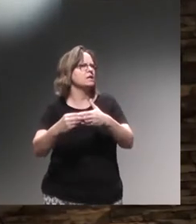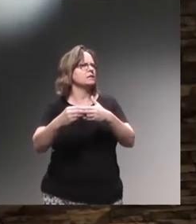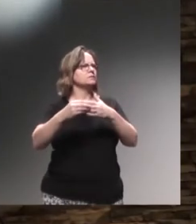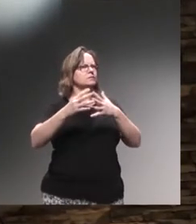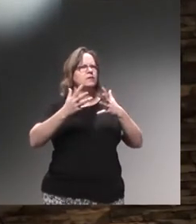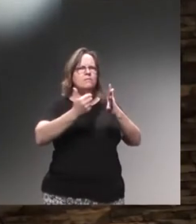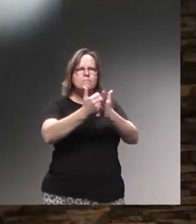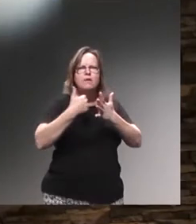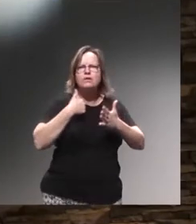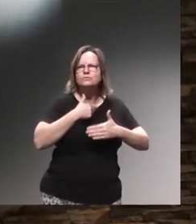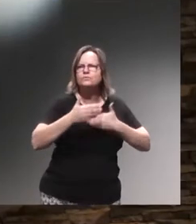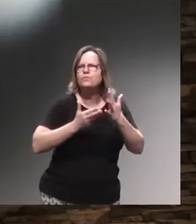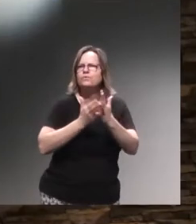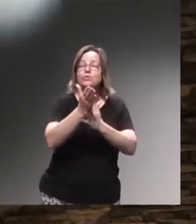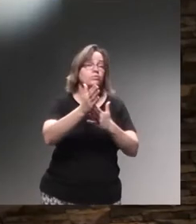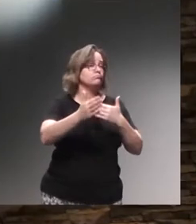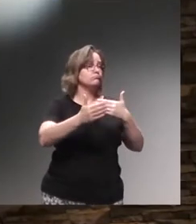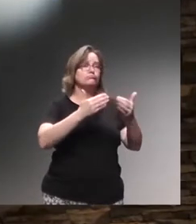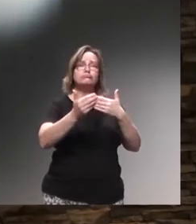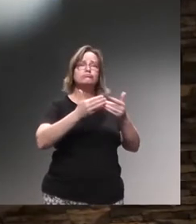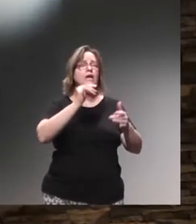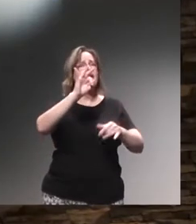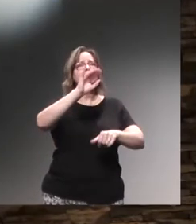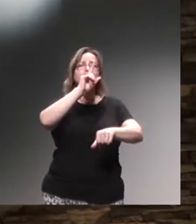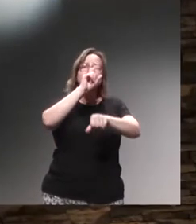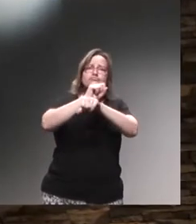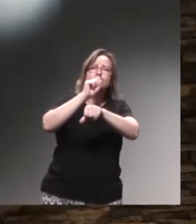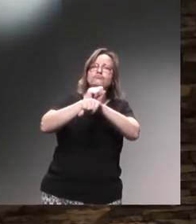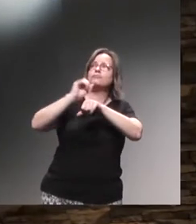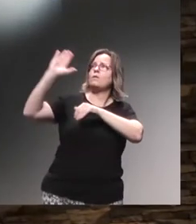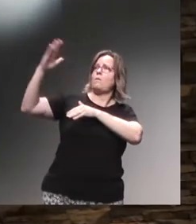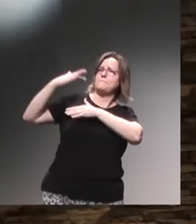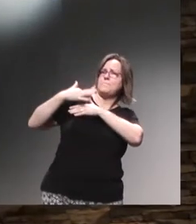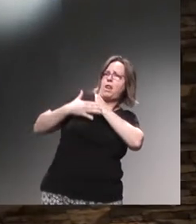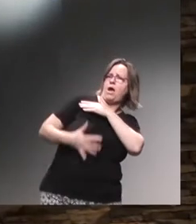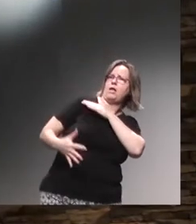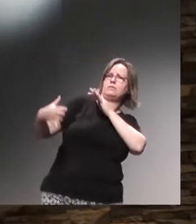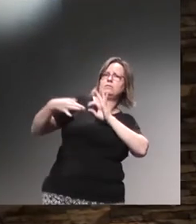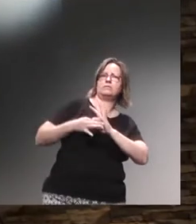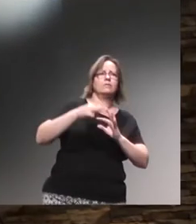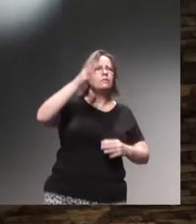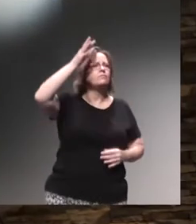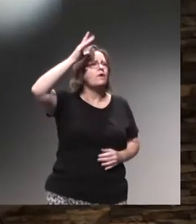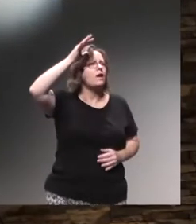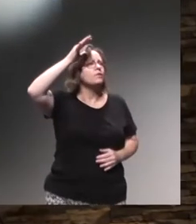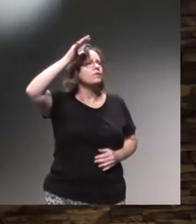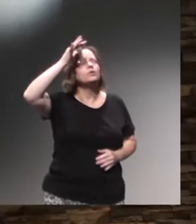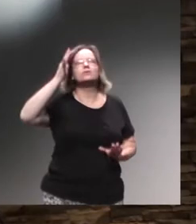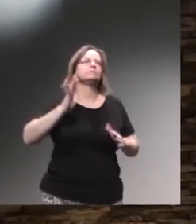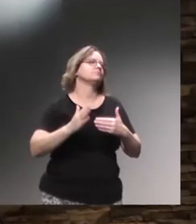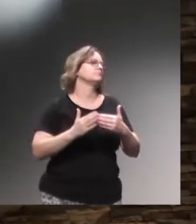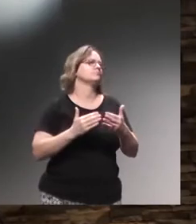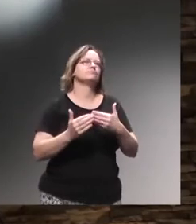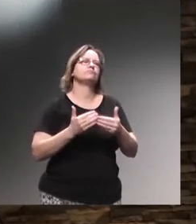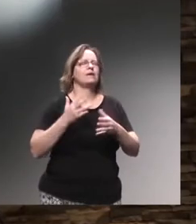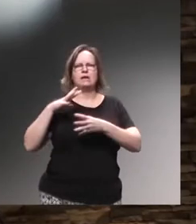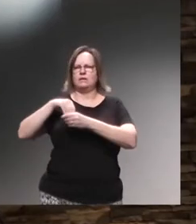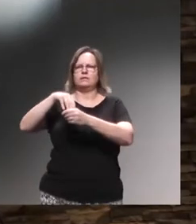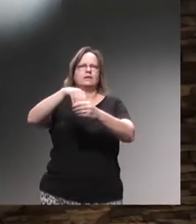For there is that father maternal or paternal energy within each of us.